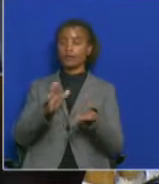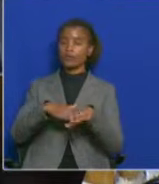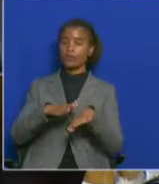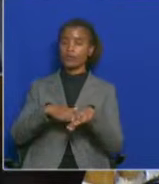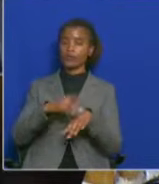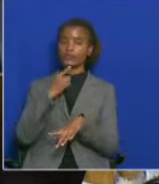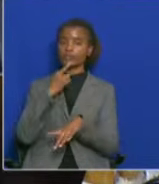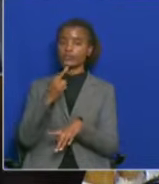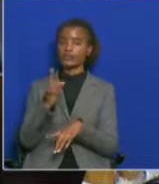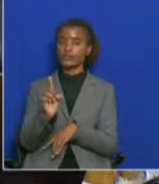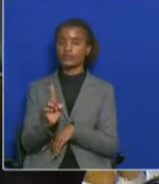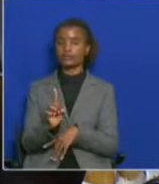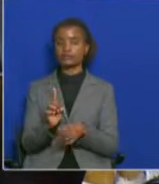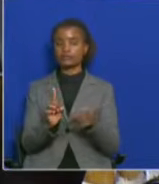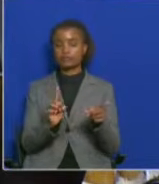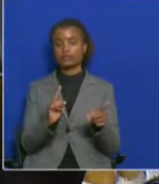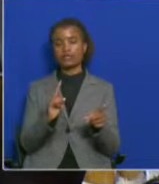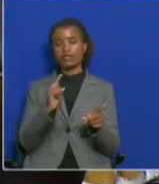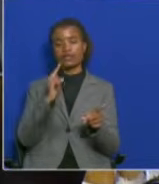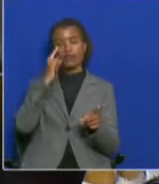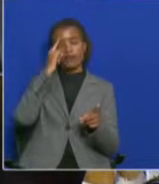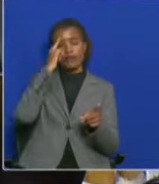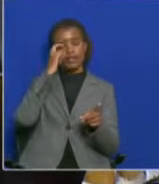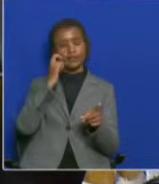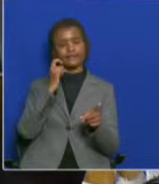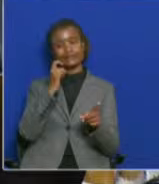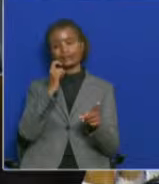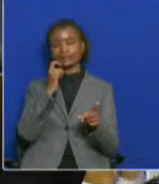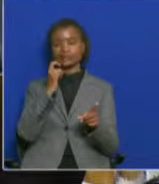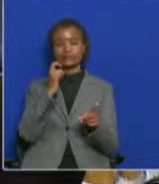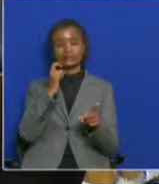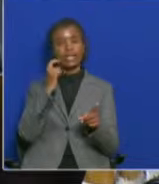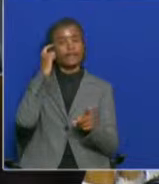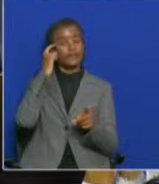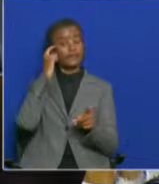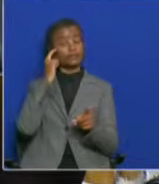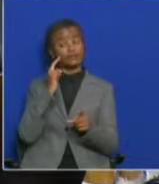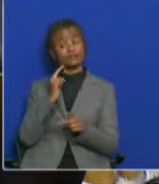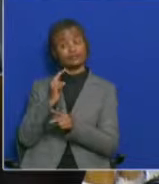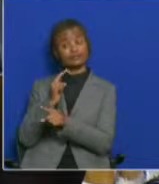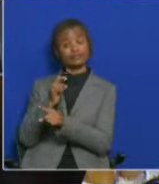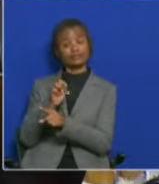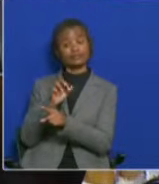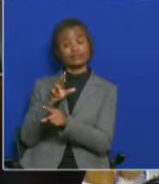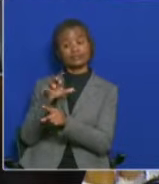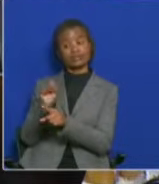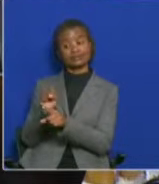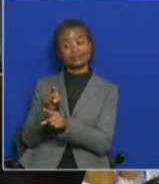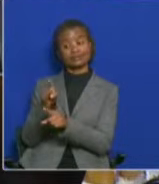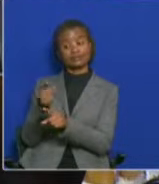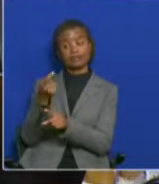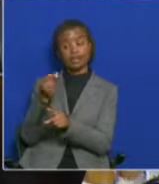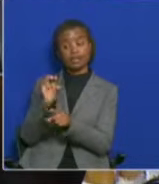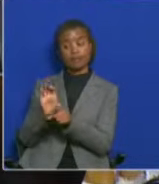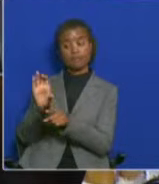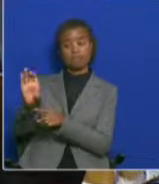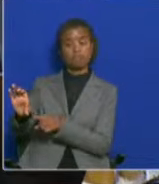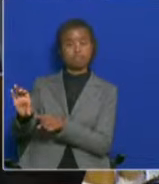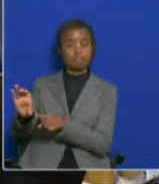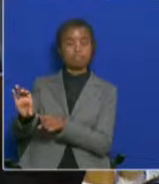naive to think that the SARS officials could be bought. He's very careful to say